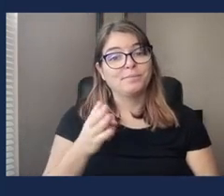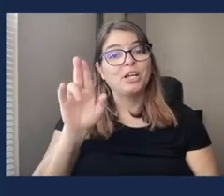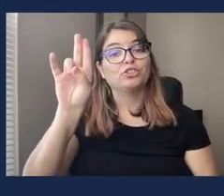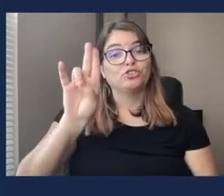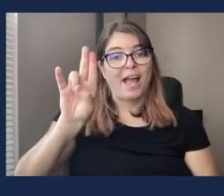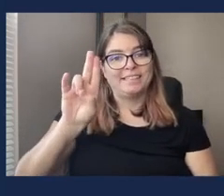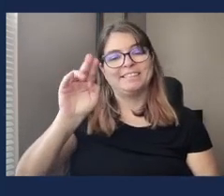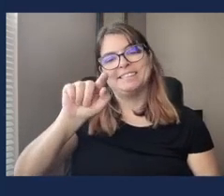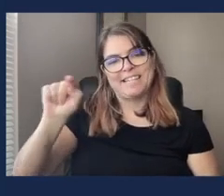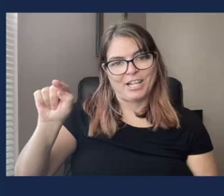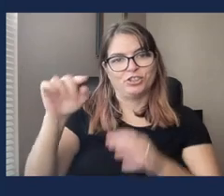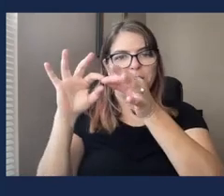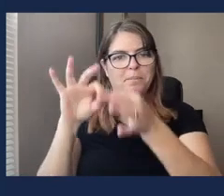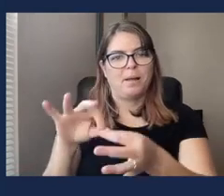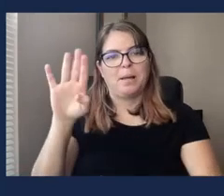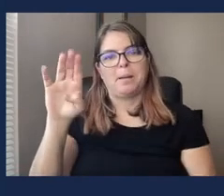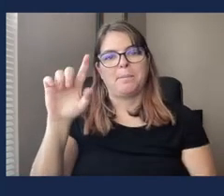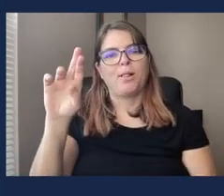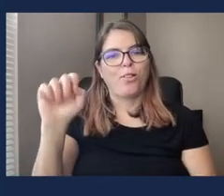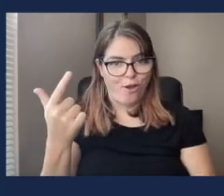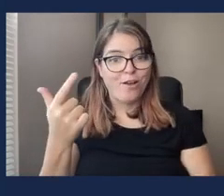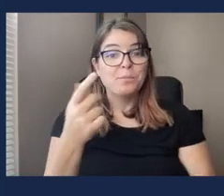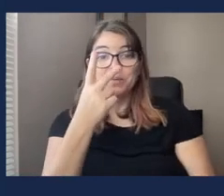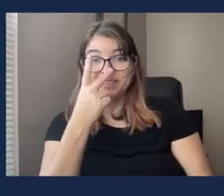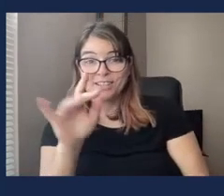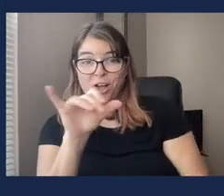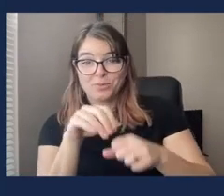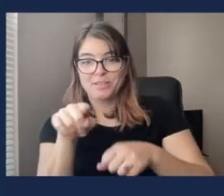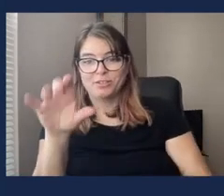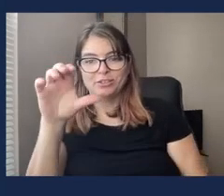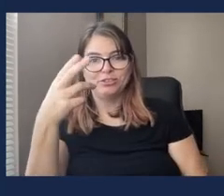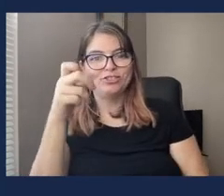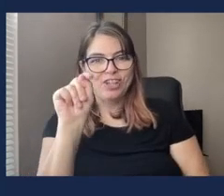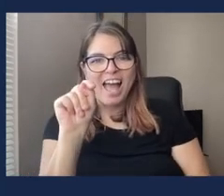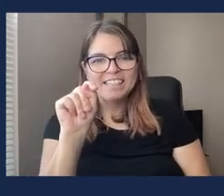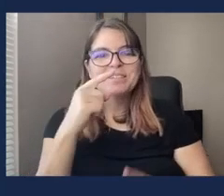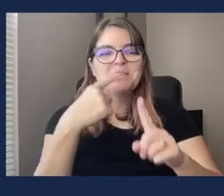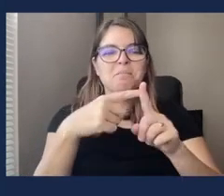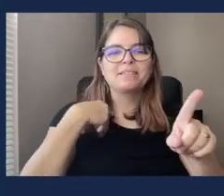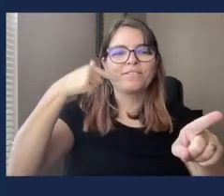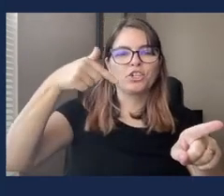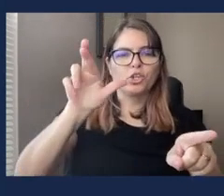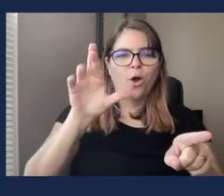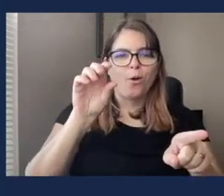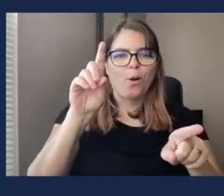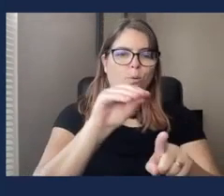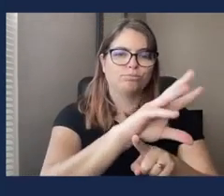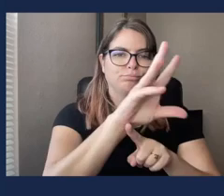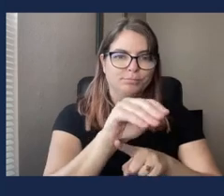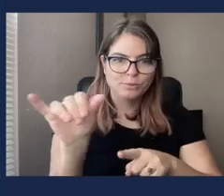diversity.ucsd.edu/Tritons-belong, which we have also provided in the chat. But there's also the QR code on the screen, so you can capture that as